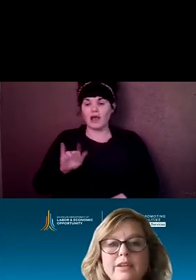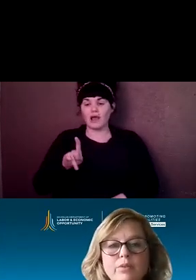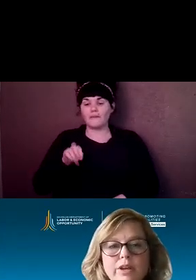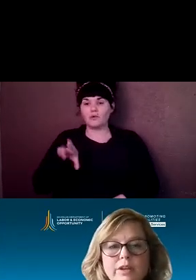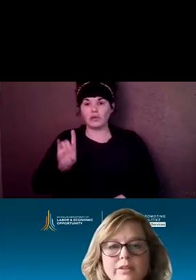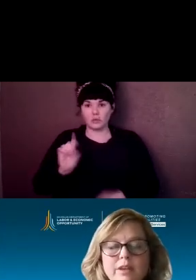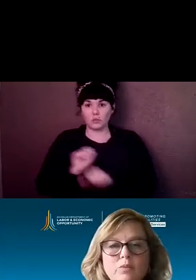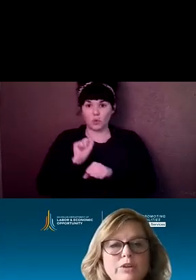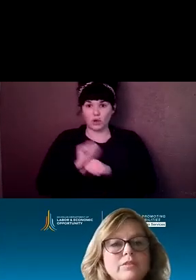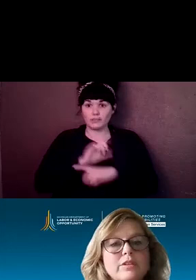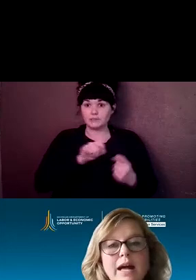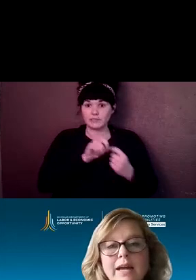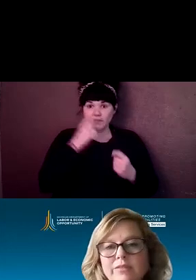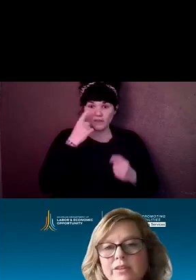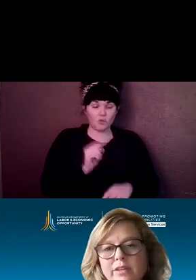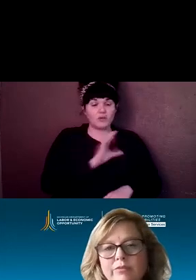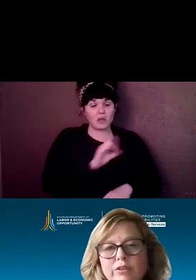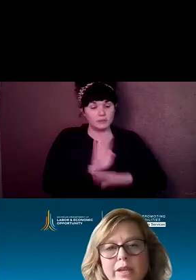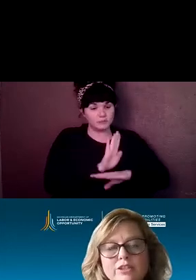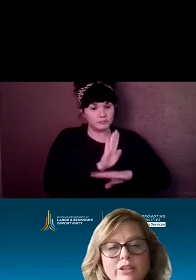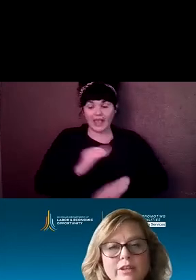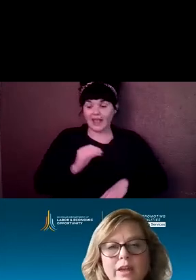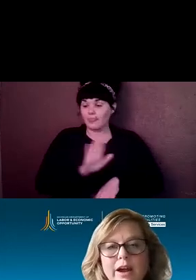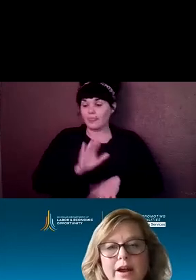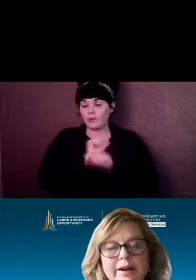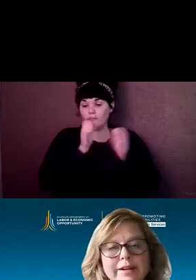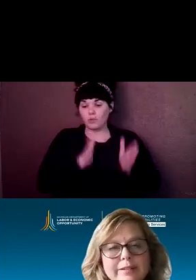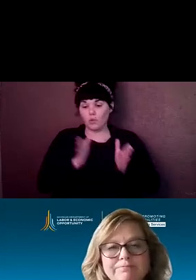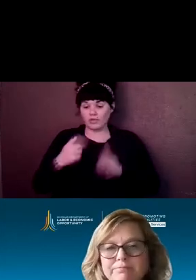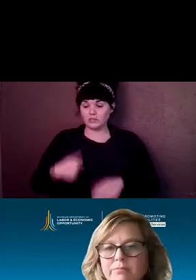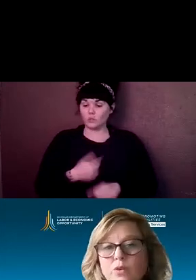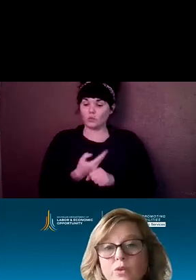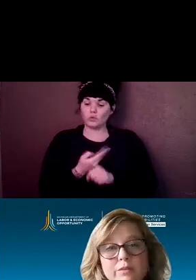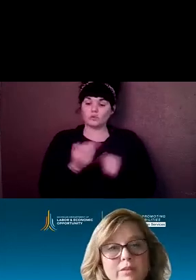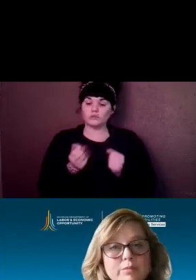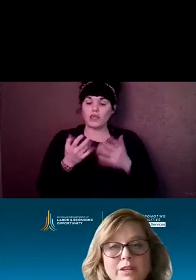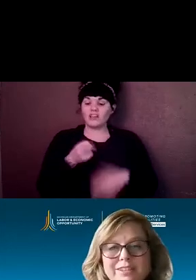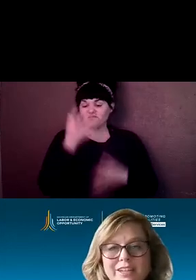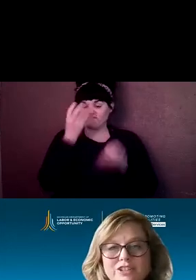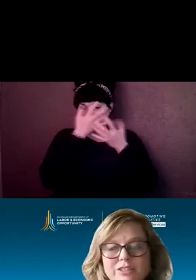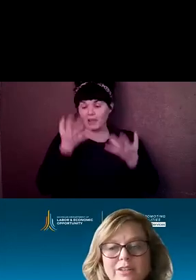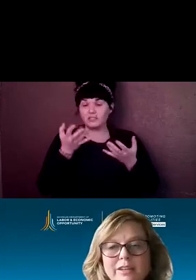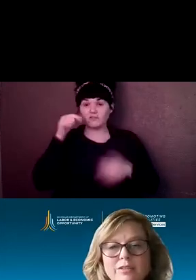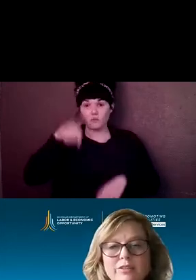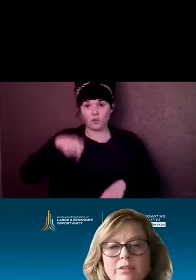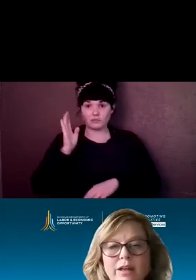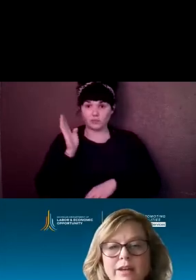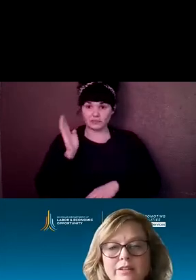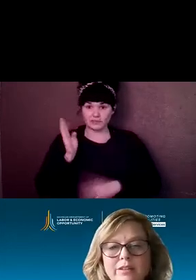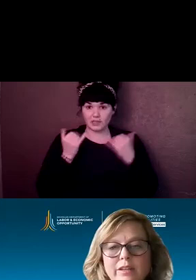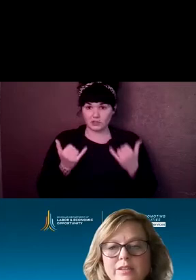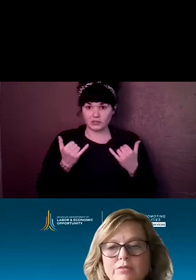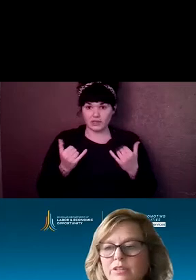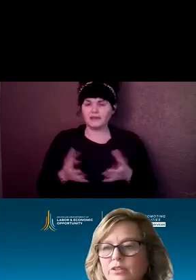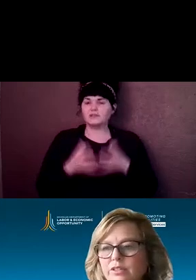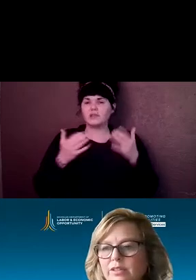and employees. We used a lot of this information for this presentation today, so there's a lot of good